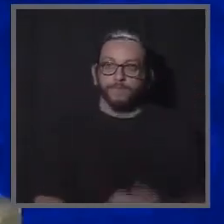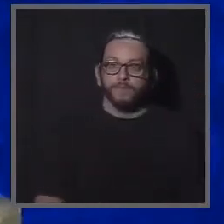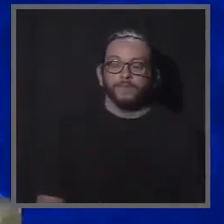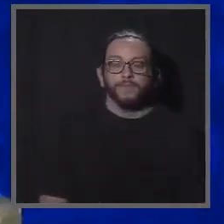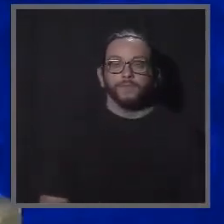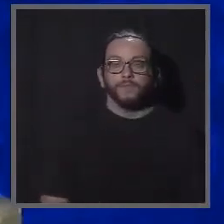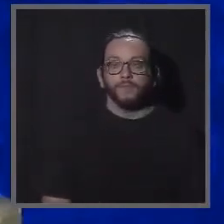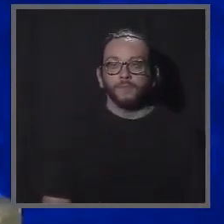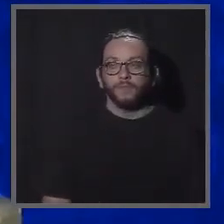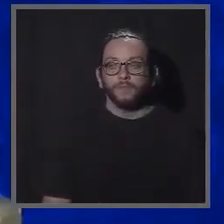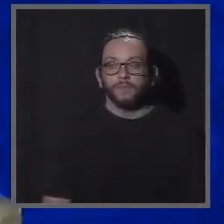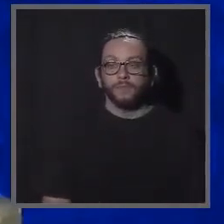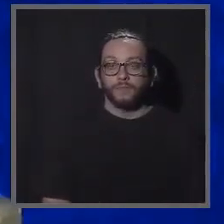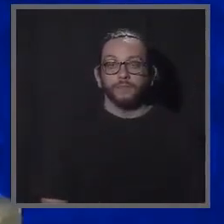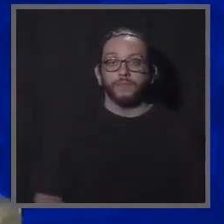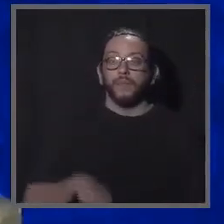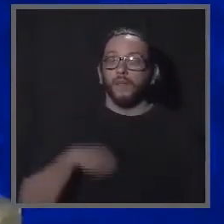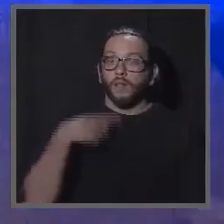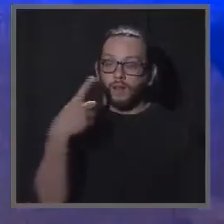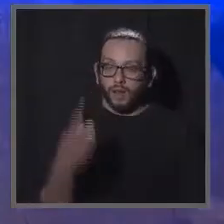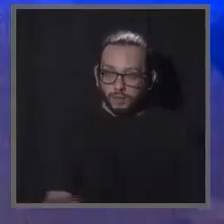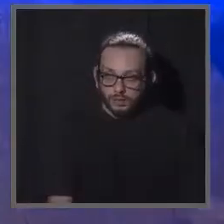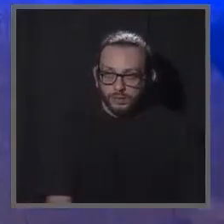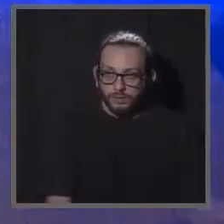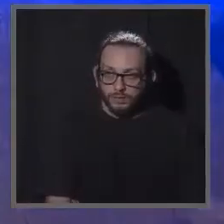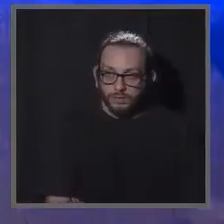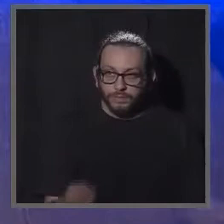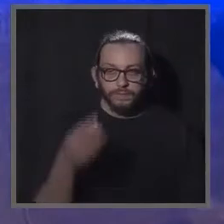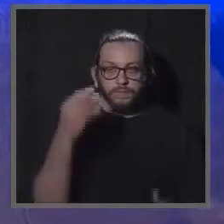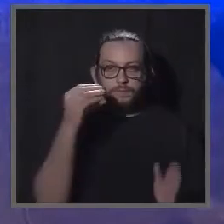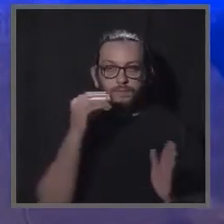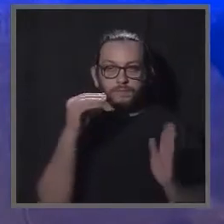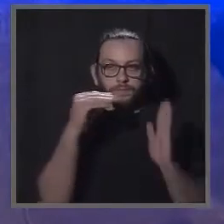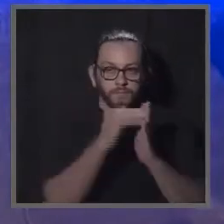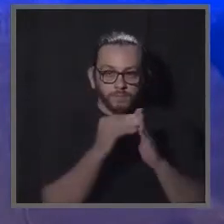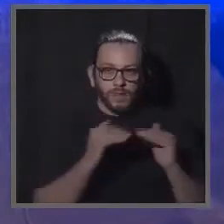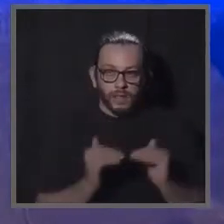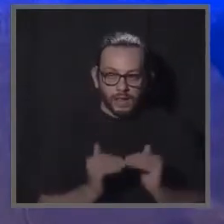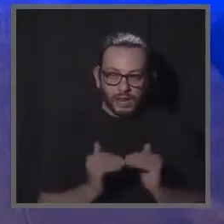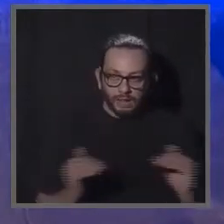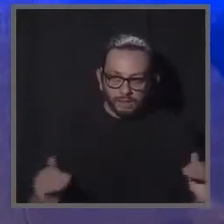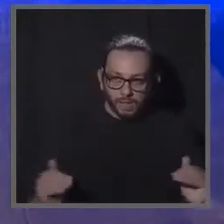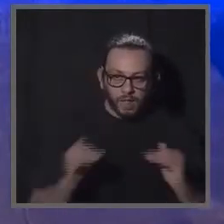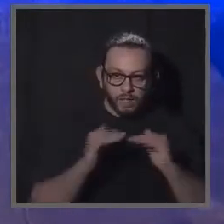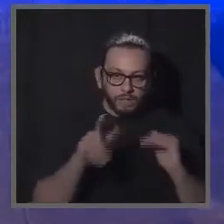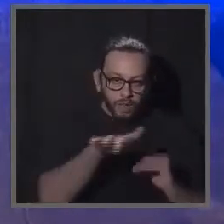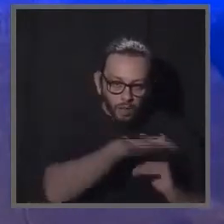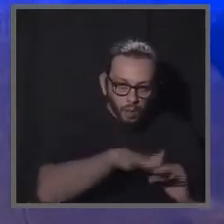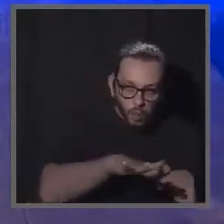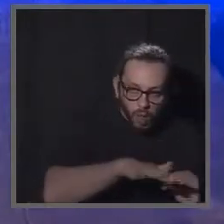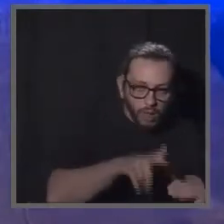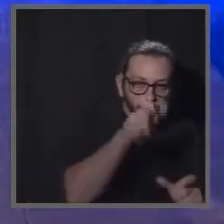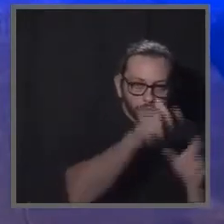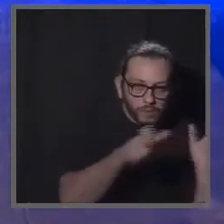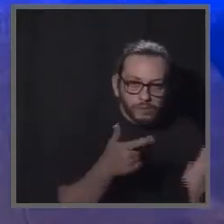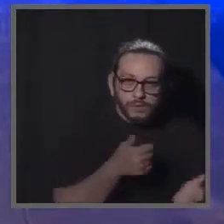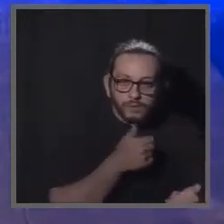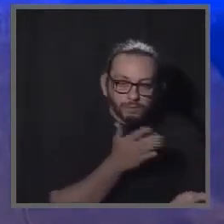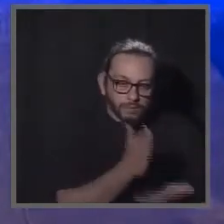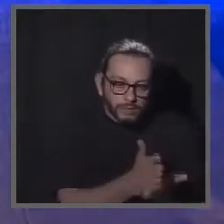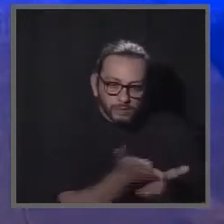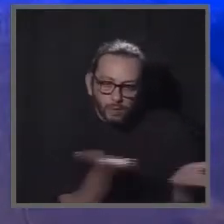regional and local level of decision making policies, and as well to